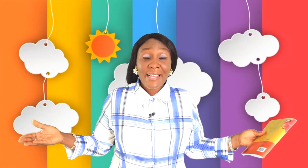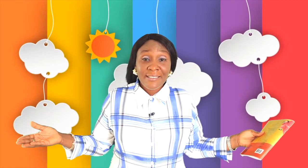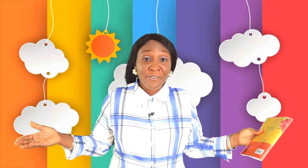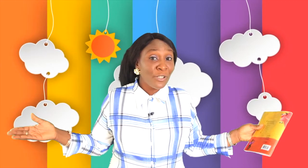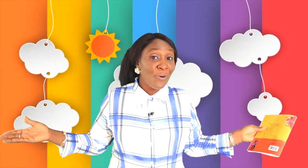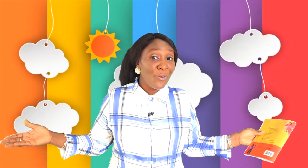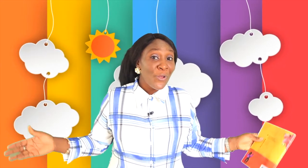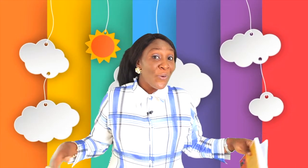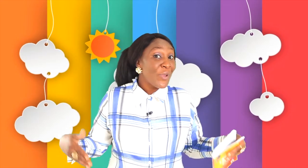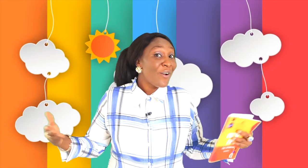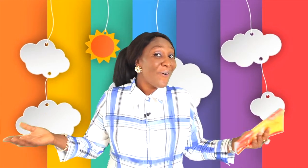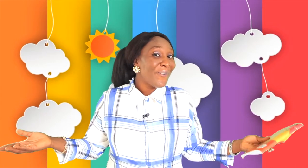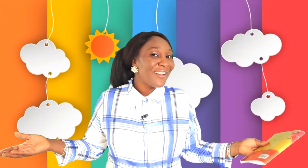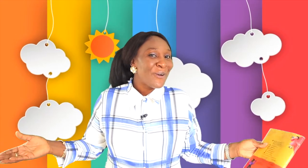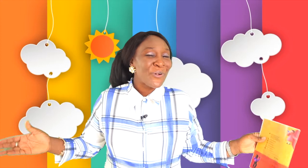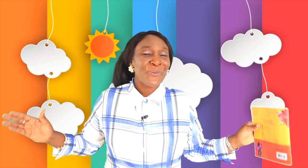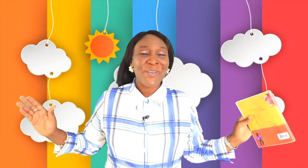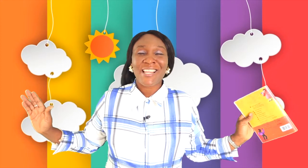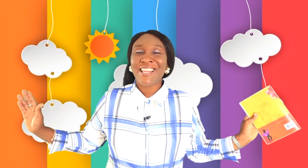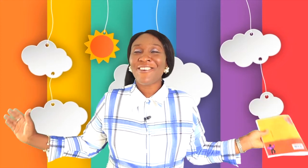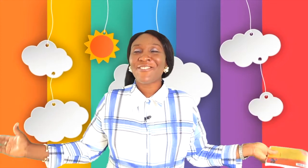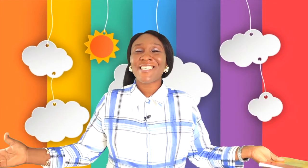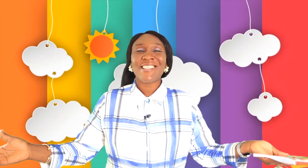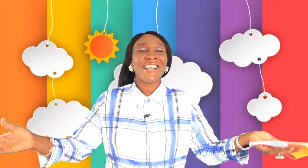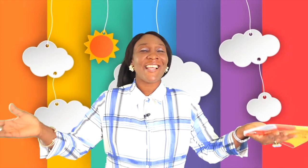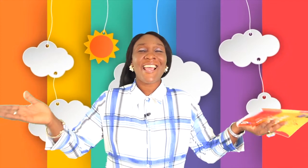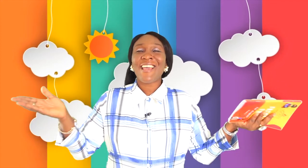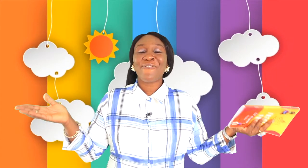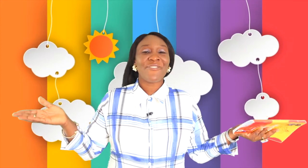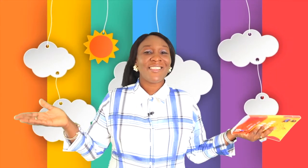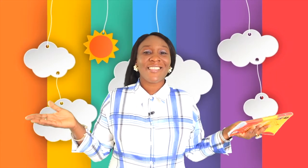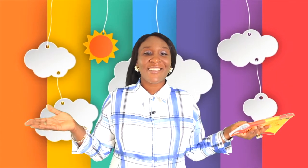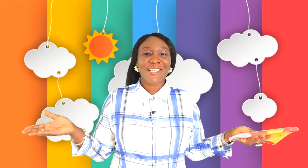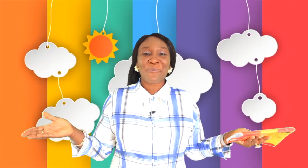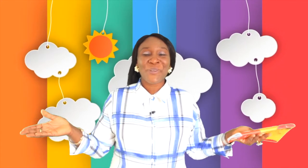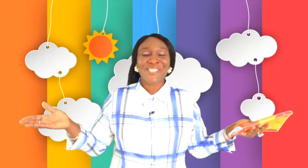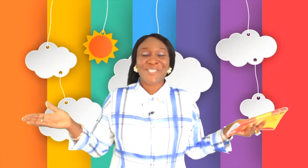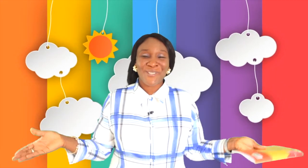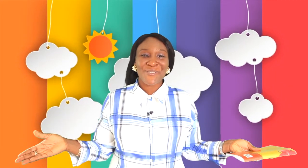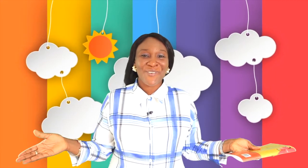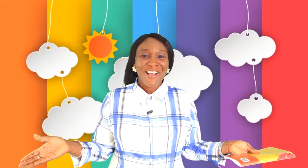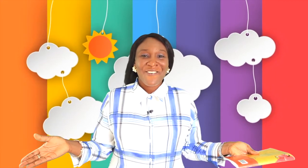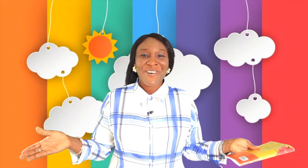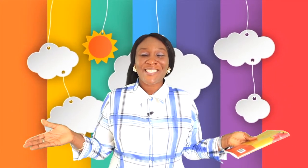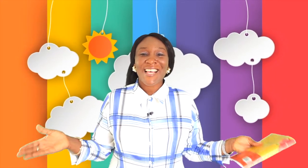in the end of it all, we all will be lifted in everything that we